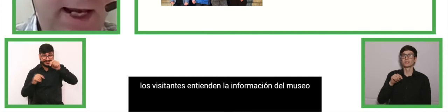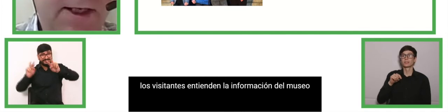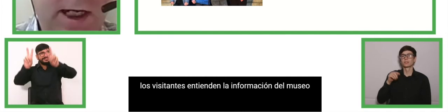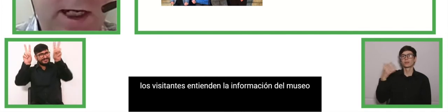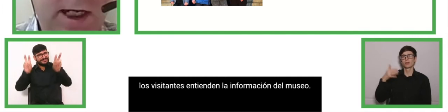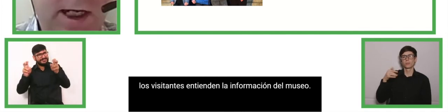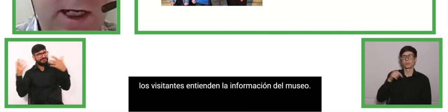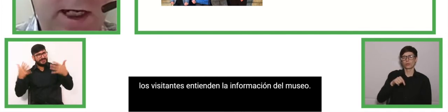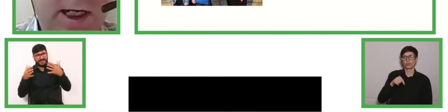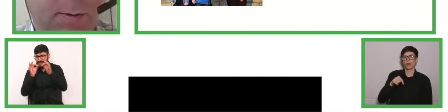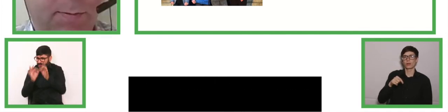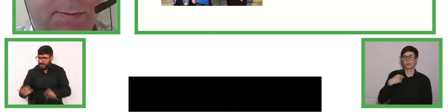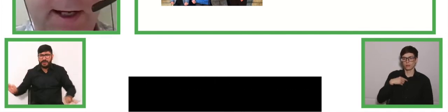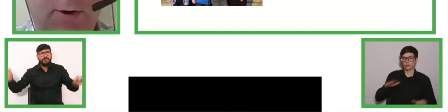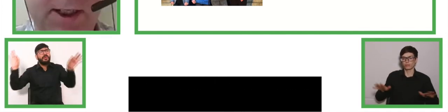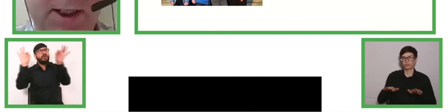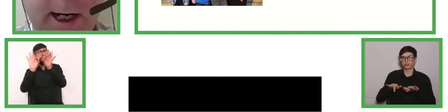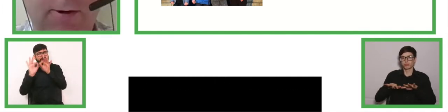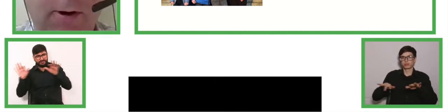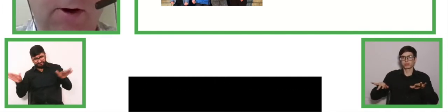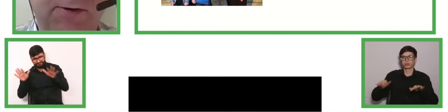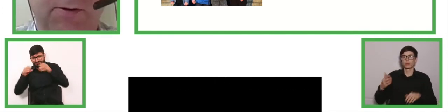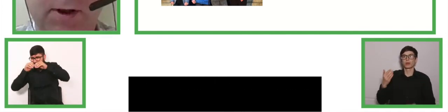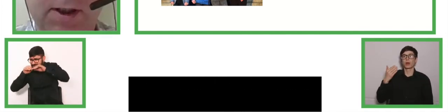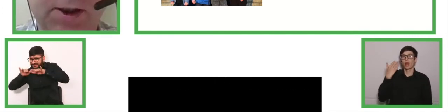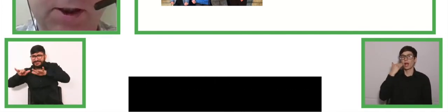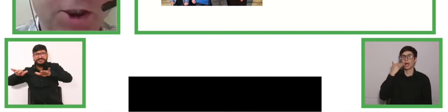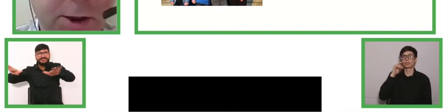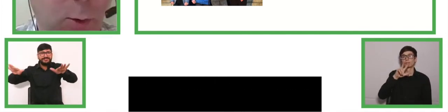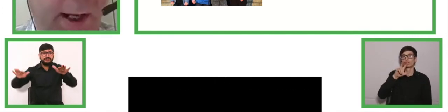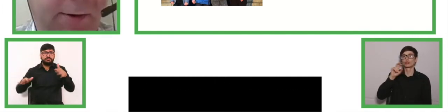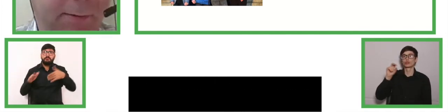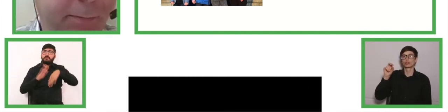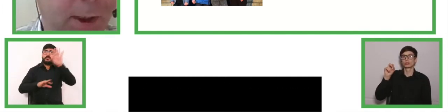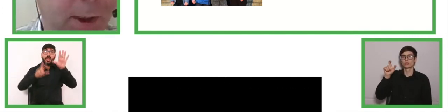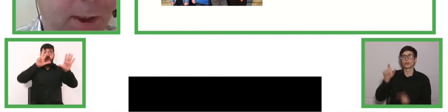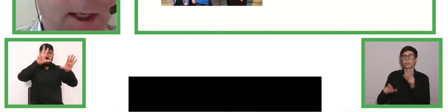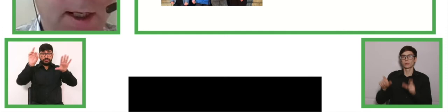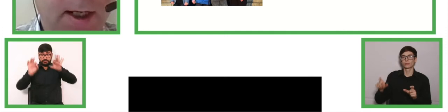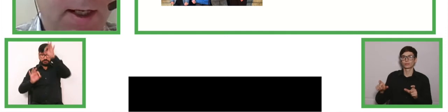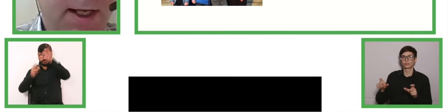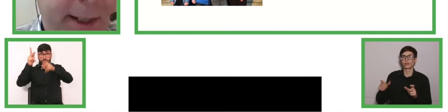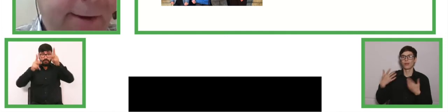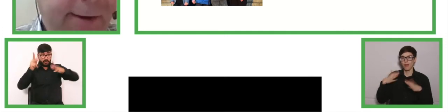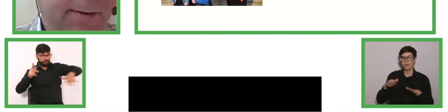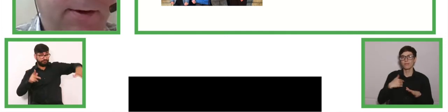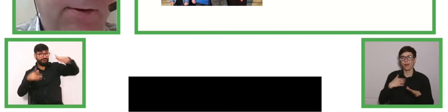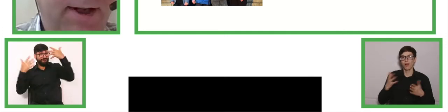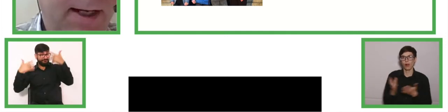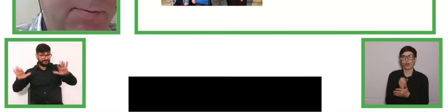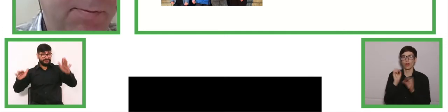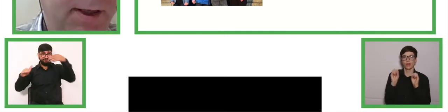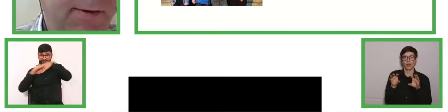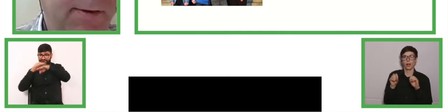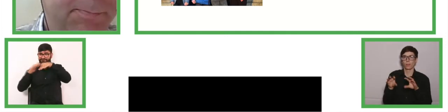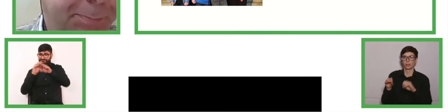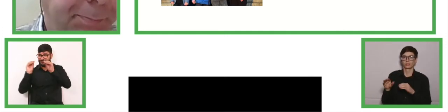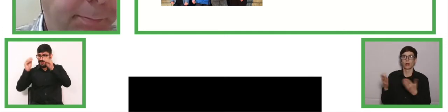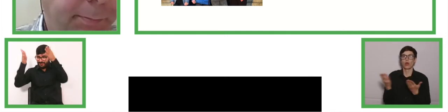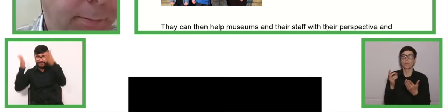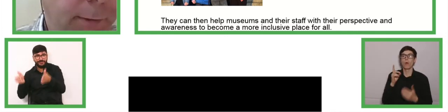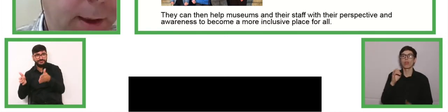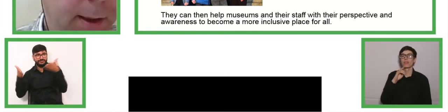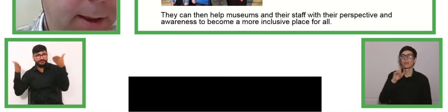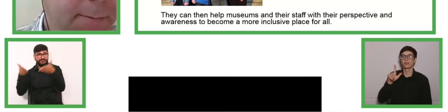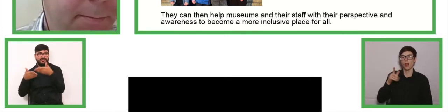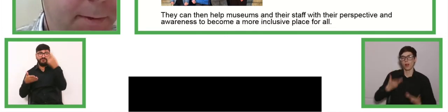almost 800 people by right now, also in digital ways. Yeah, next slide, please.